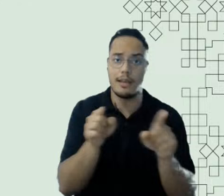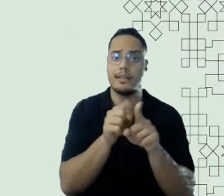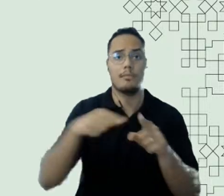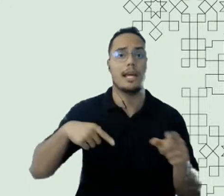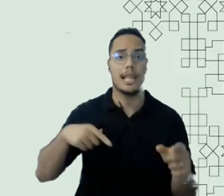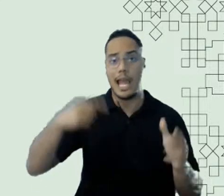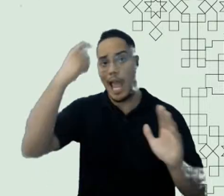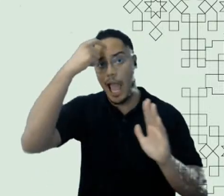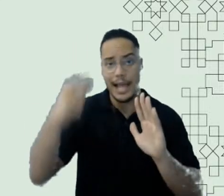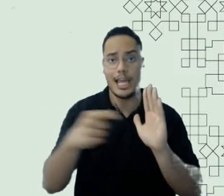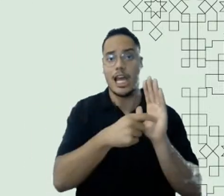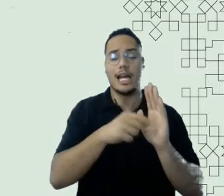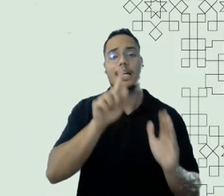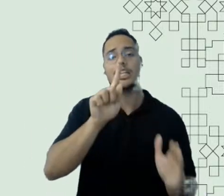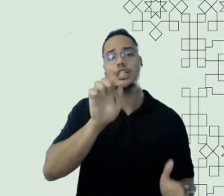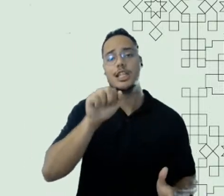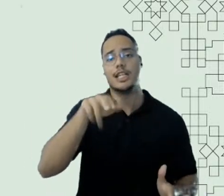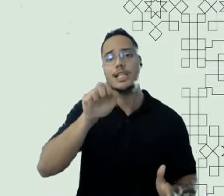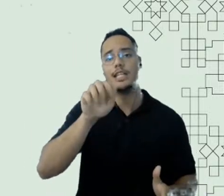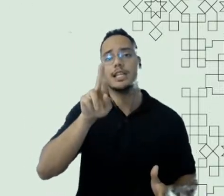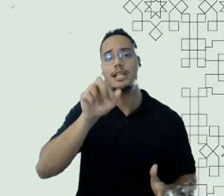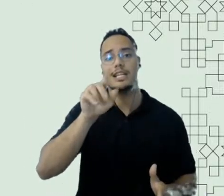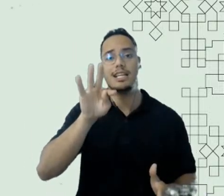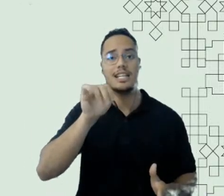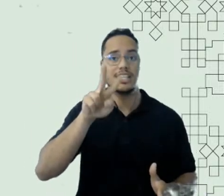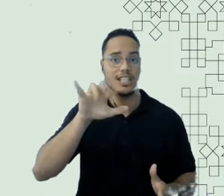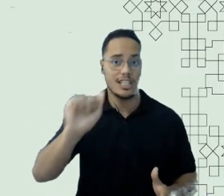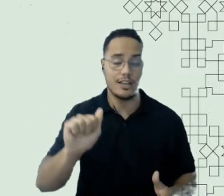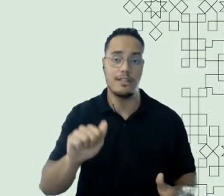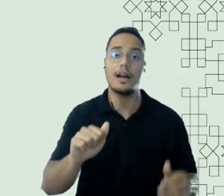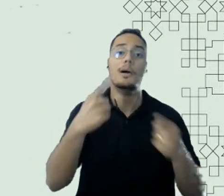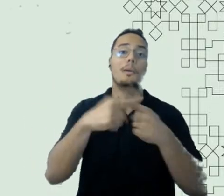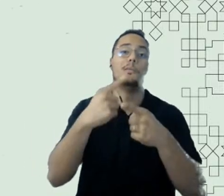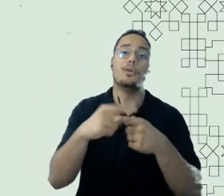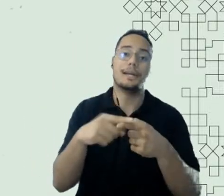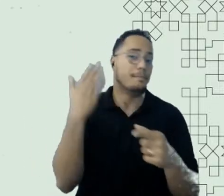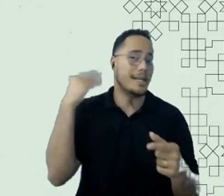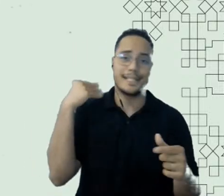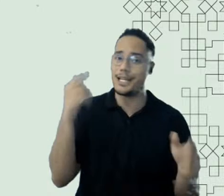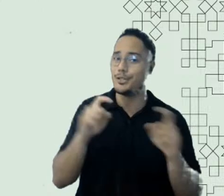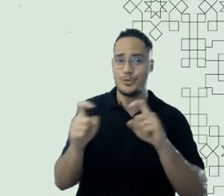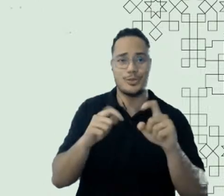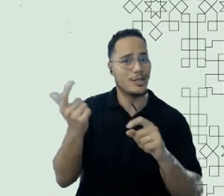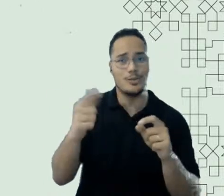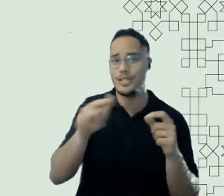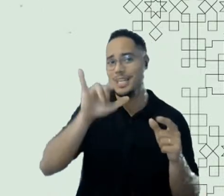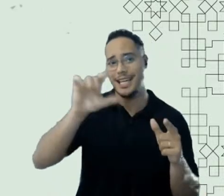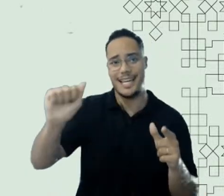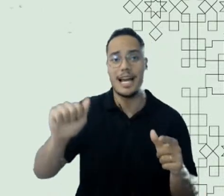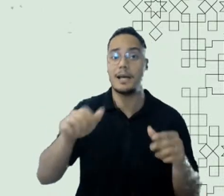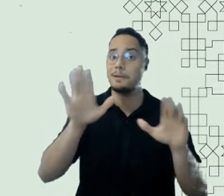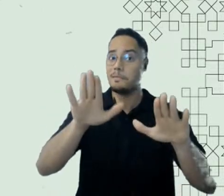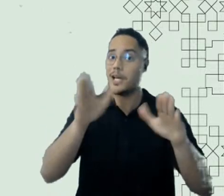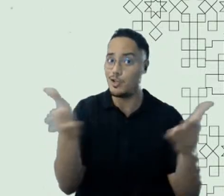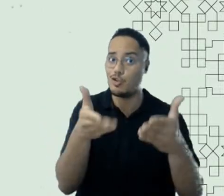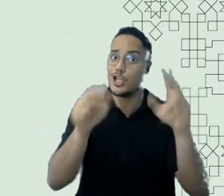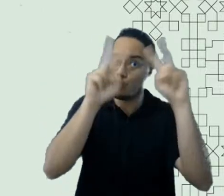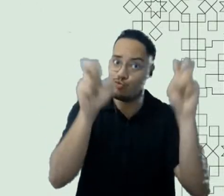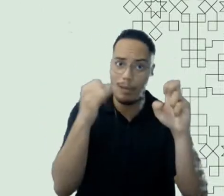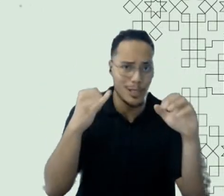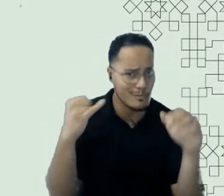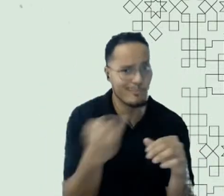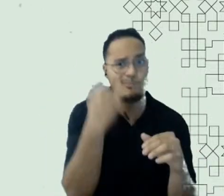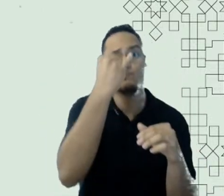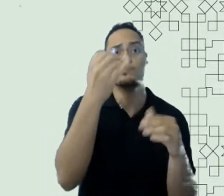directive. And that raises a major issue today. You have the digital uses for teaching